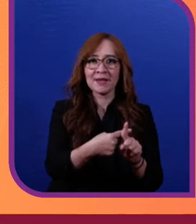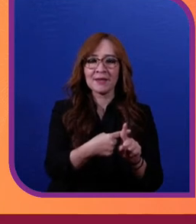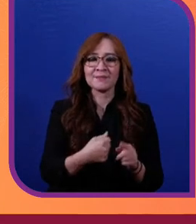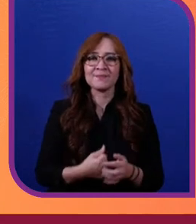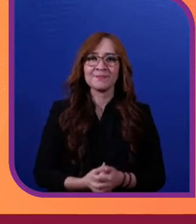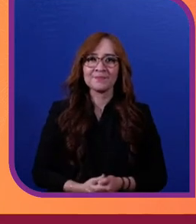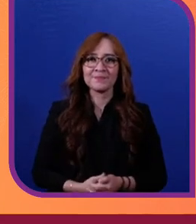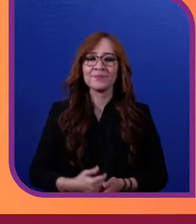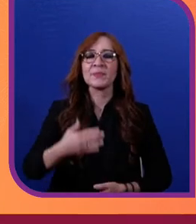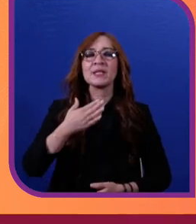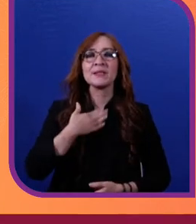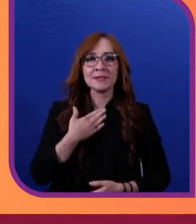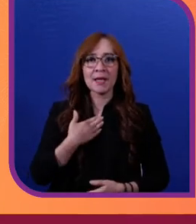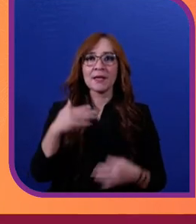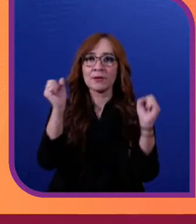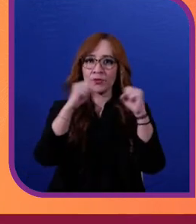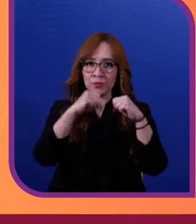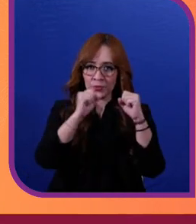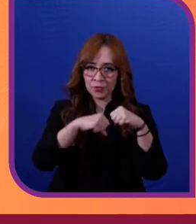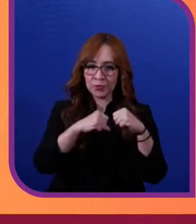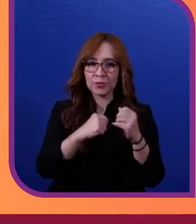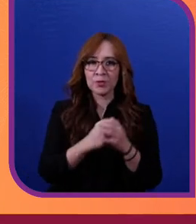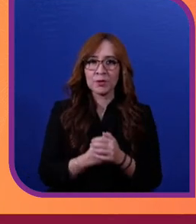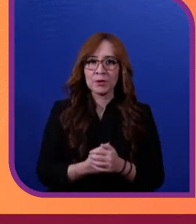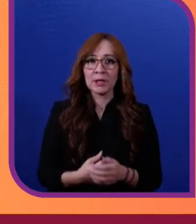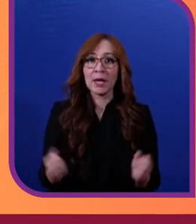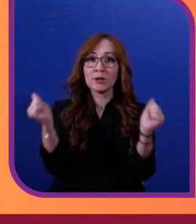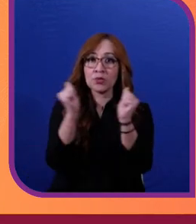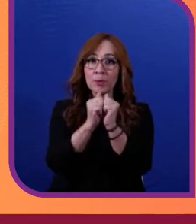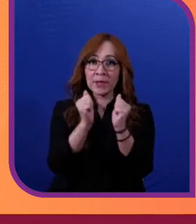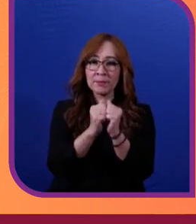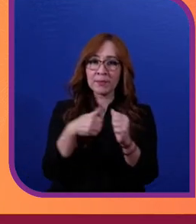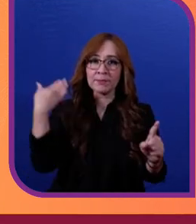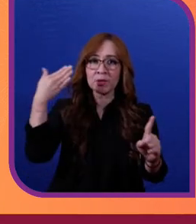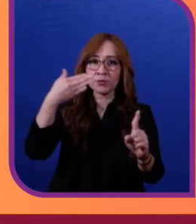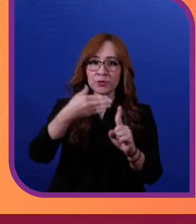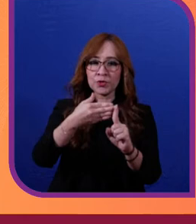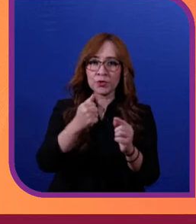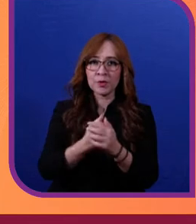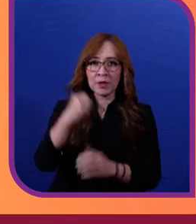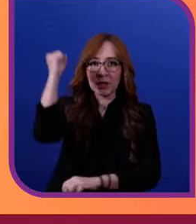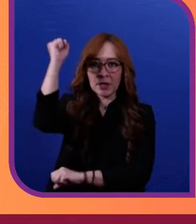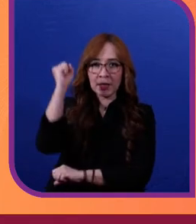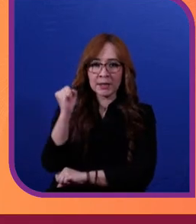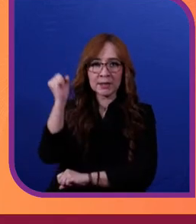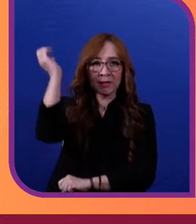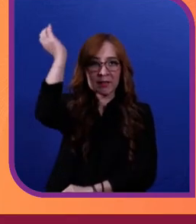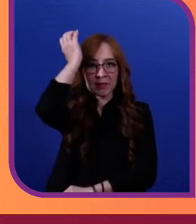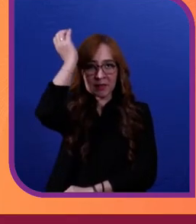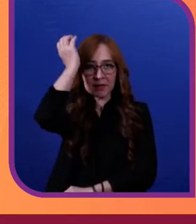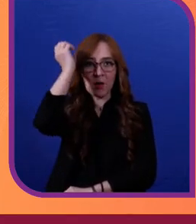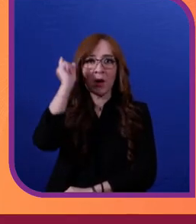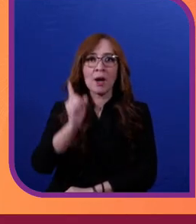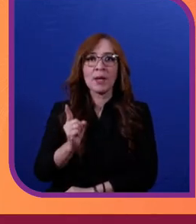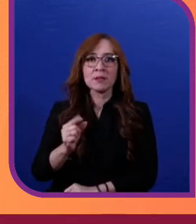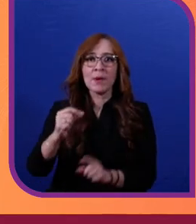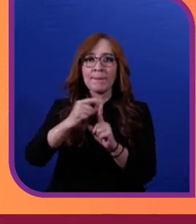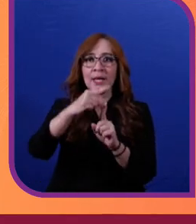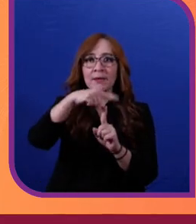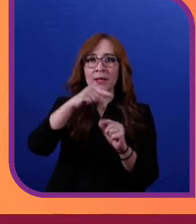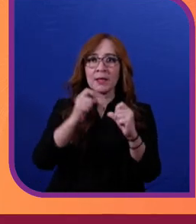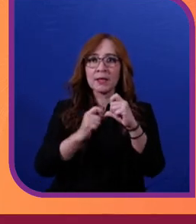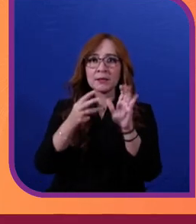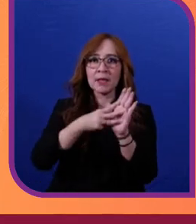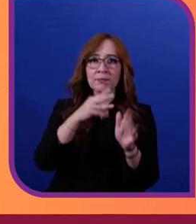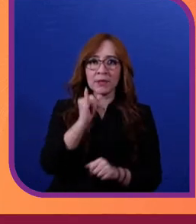Yahdi commitment towards di Green energy yes yes pt.sma has Stings dan